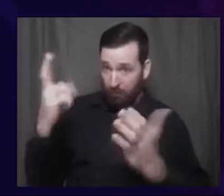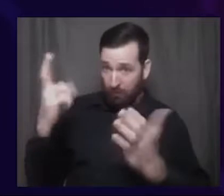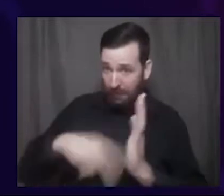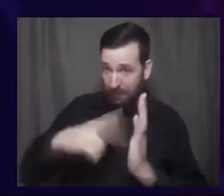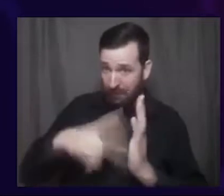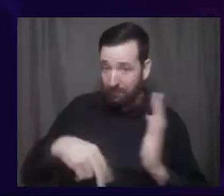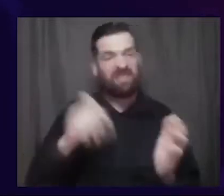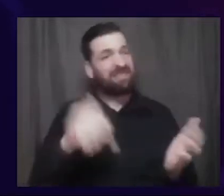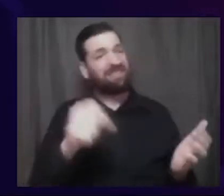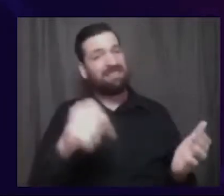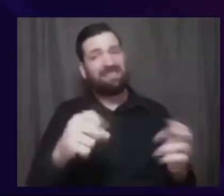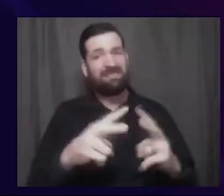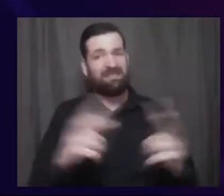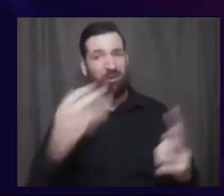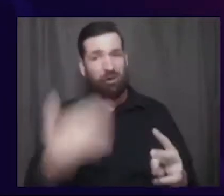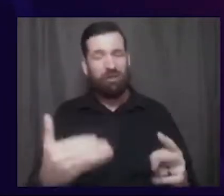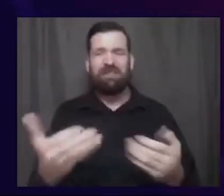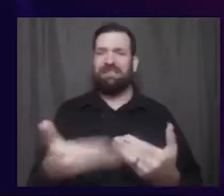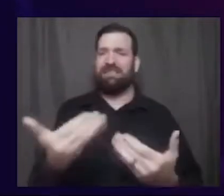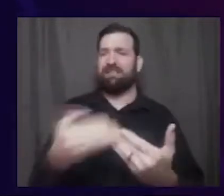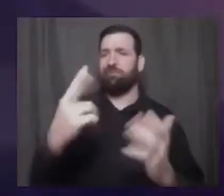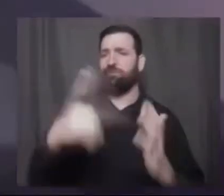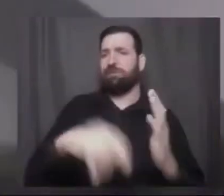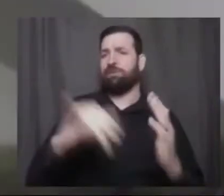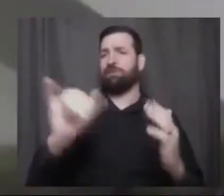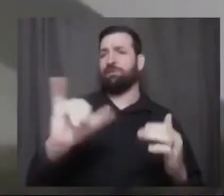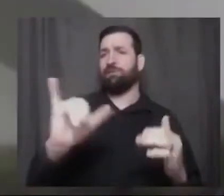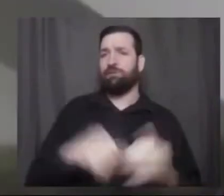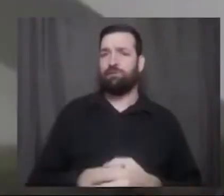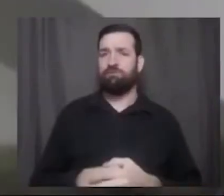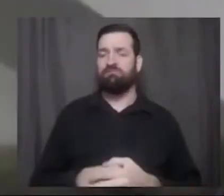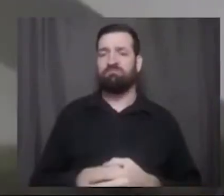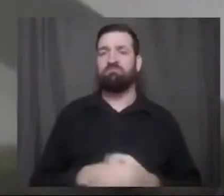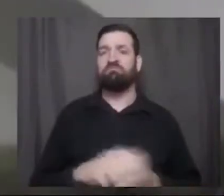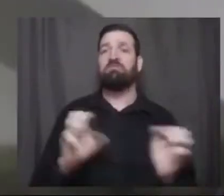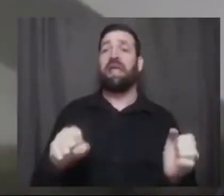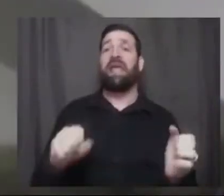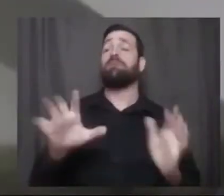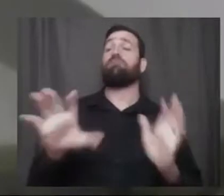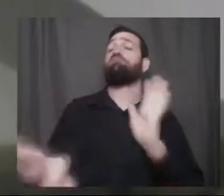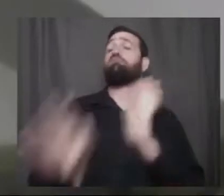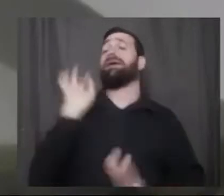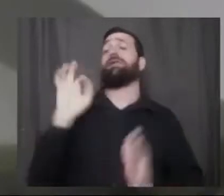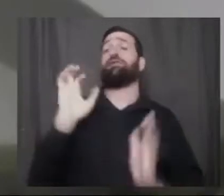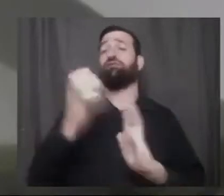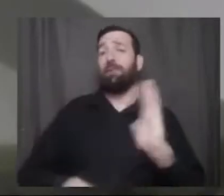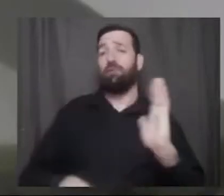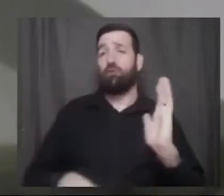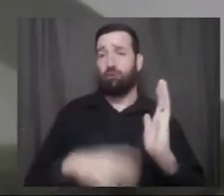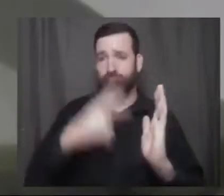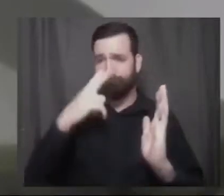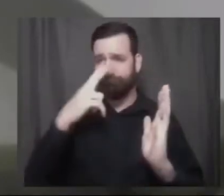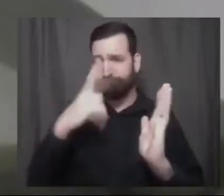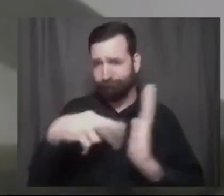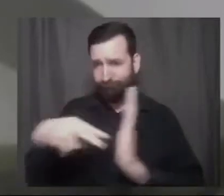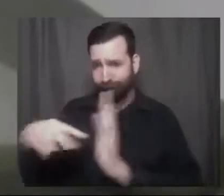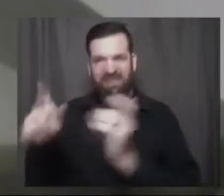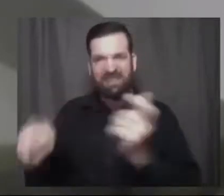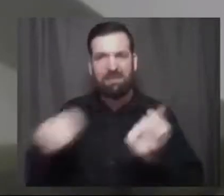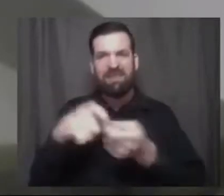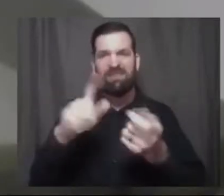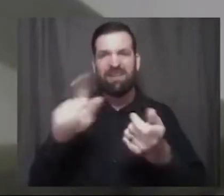Yeah, it's really good. It's really easy to read too. You can pretty much jump to a chapter and it's specific to a certain